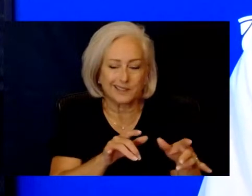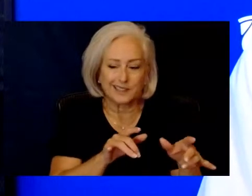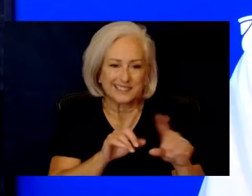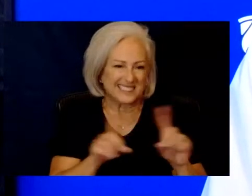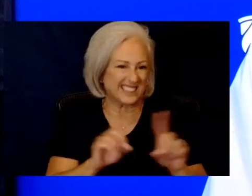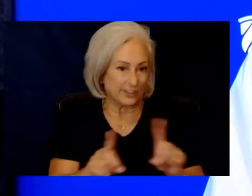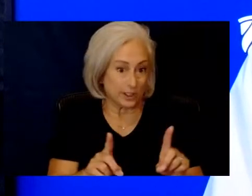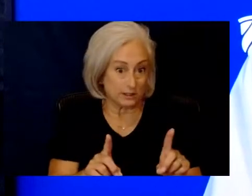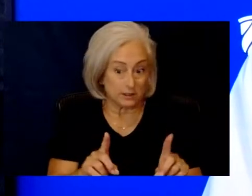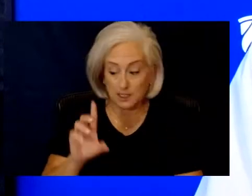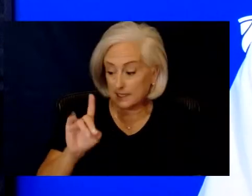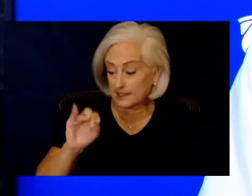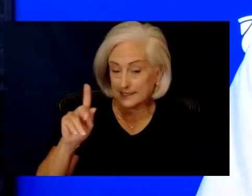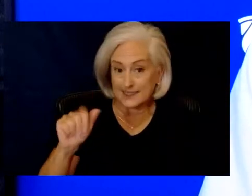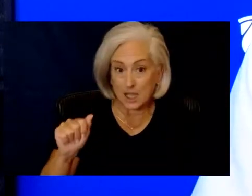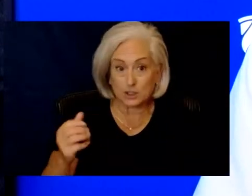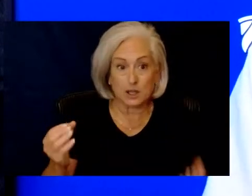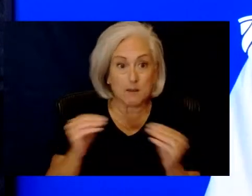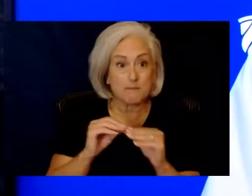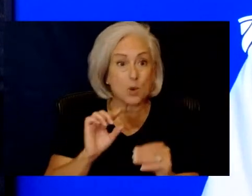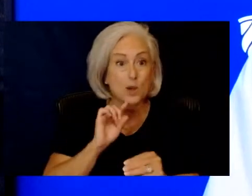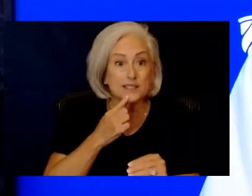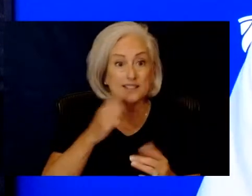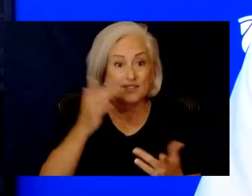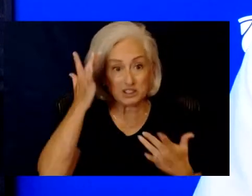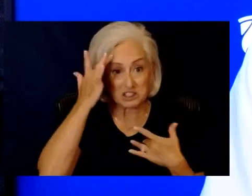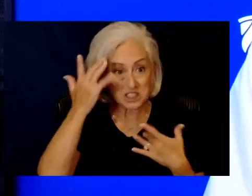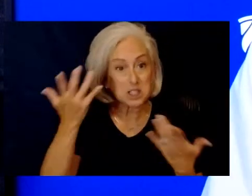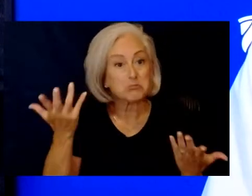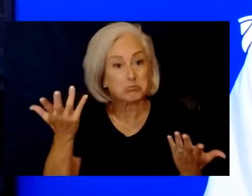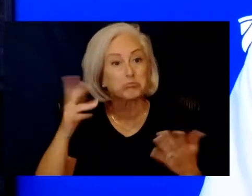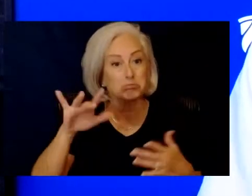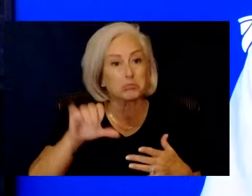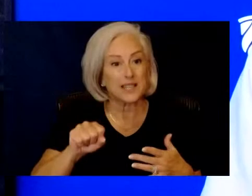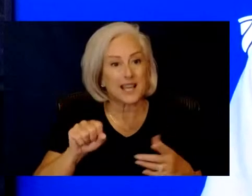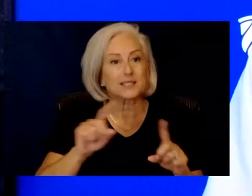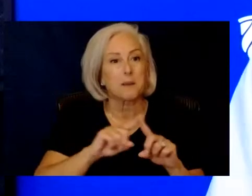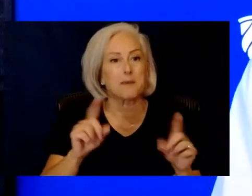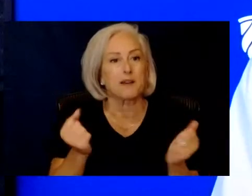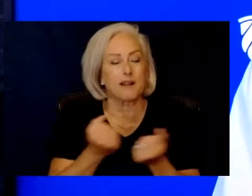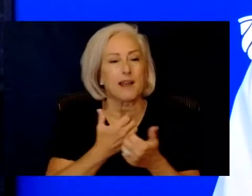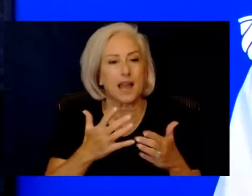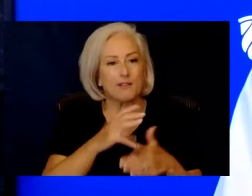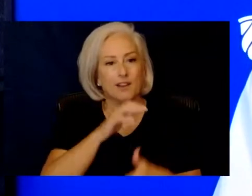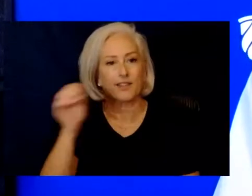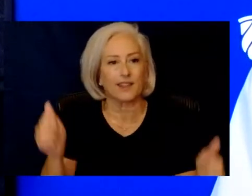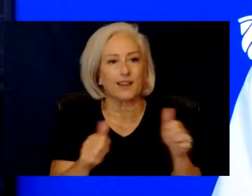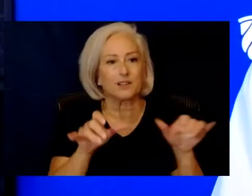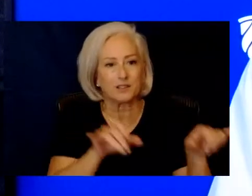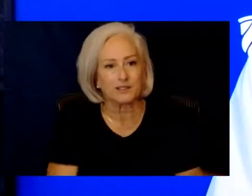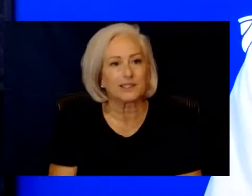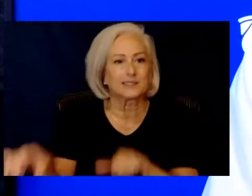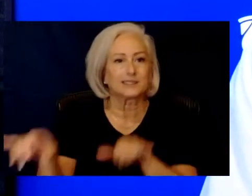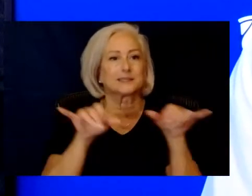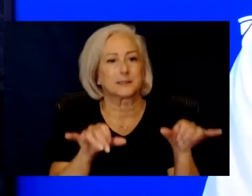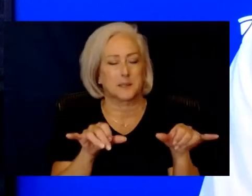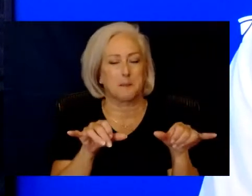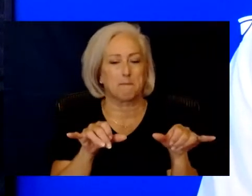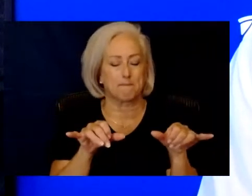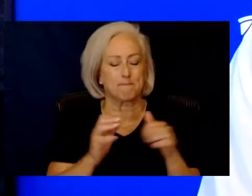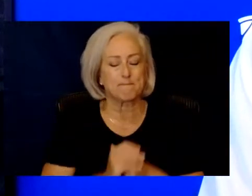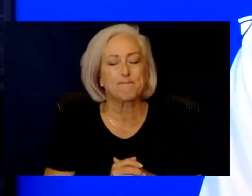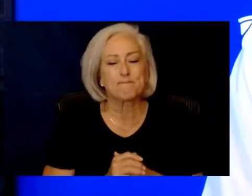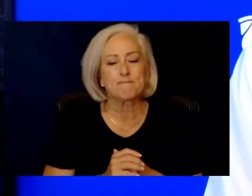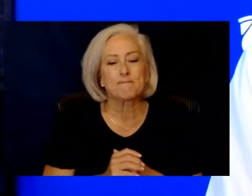disease, but everything else really seems to be under that umbrella of quite similar. And so I think that is one of the other reasons that we